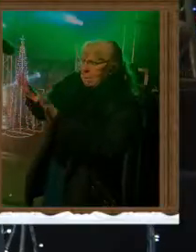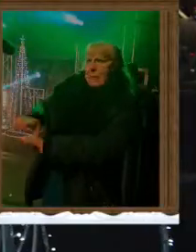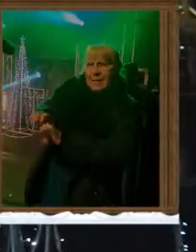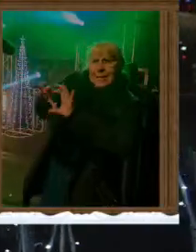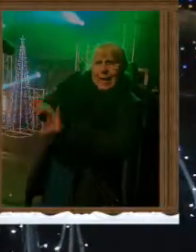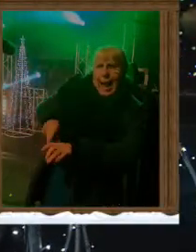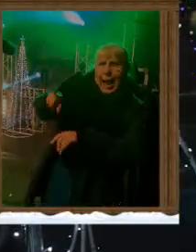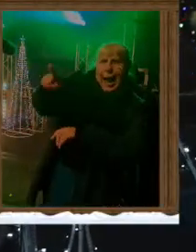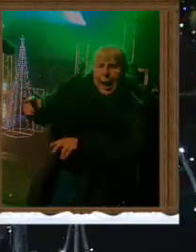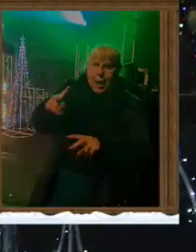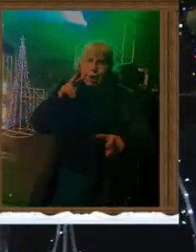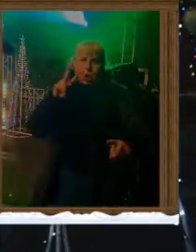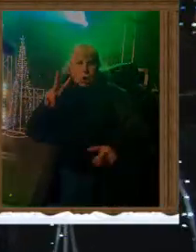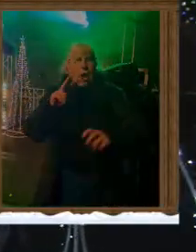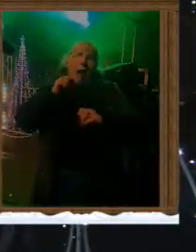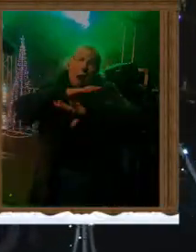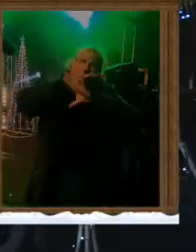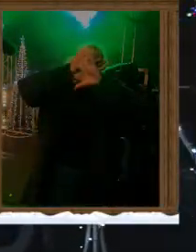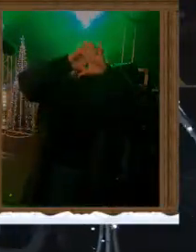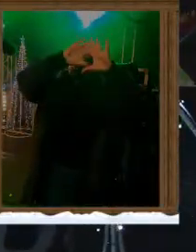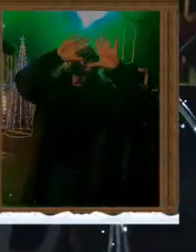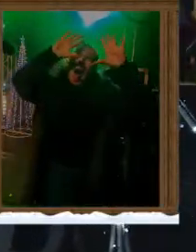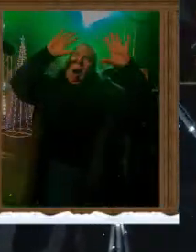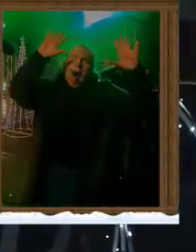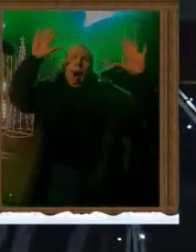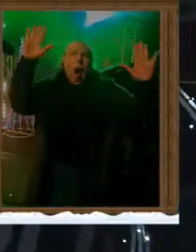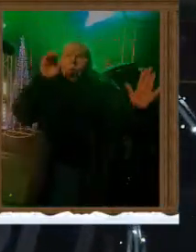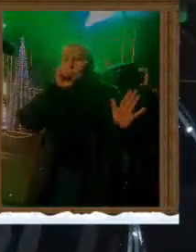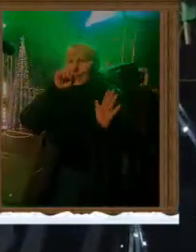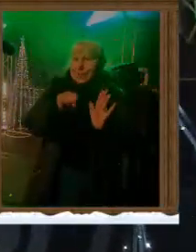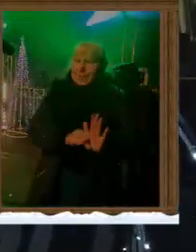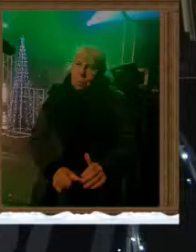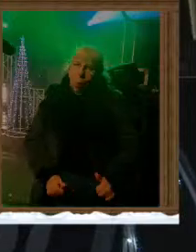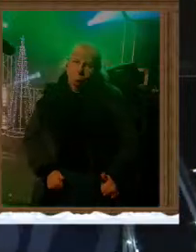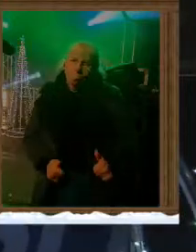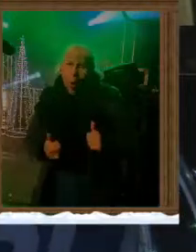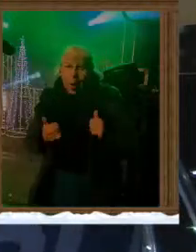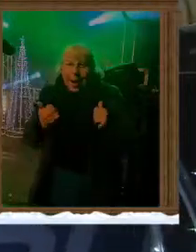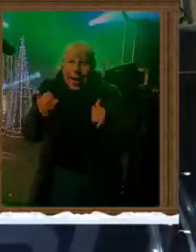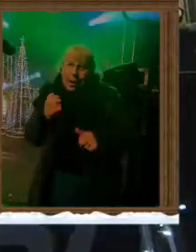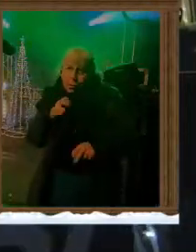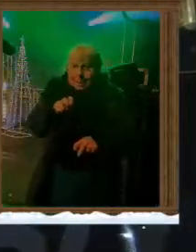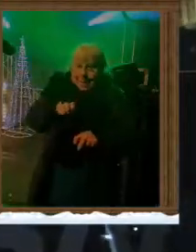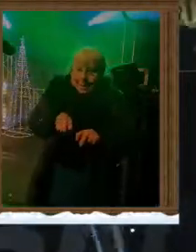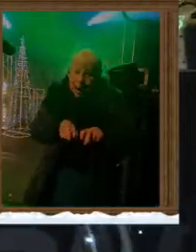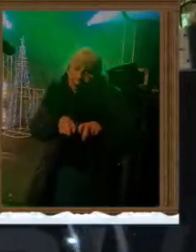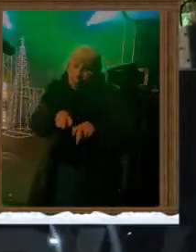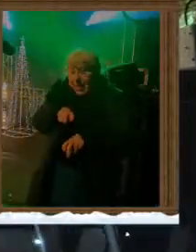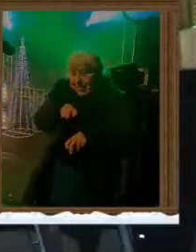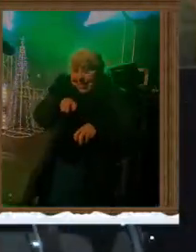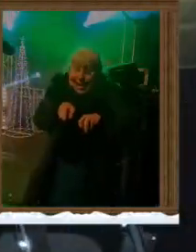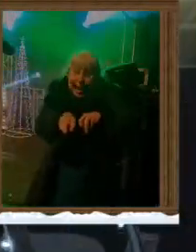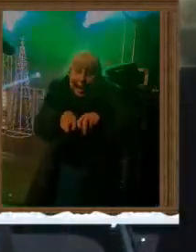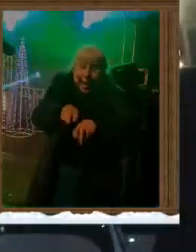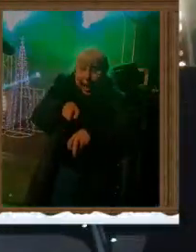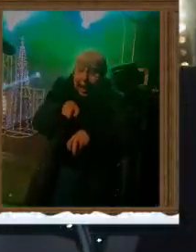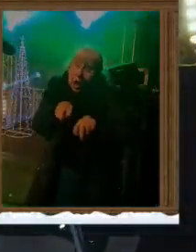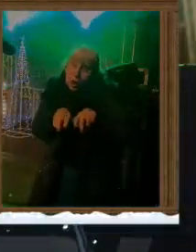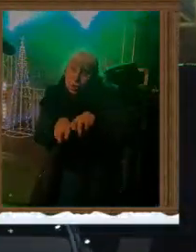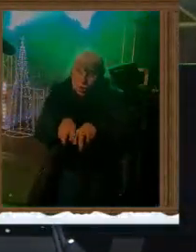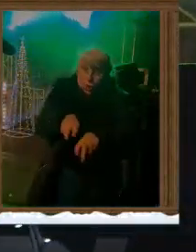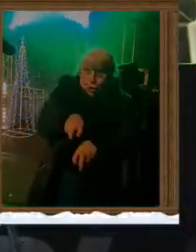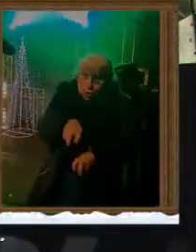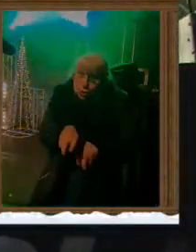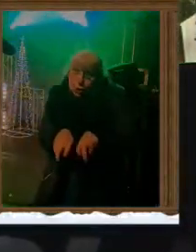gosh, I can see me now on Christmas morning, creeping down the